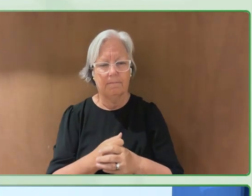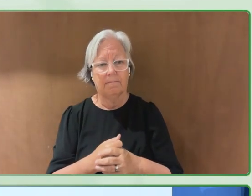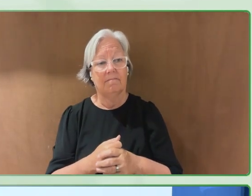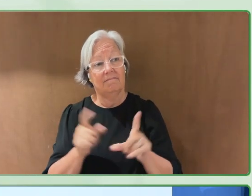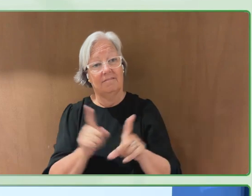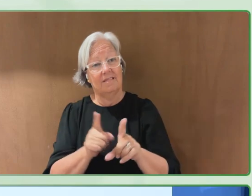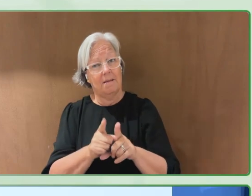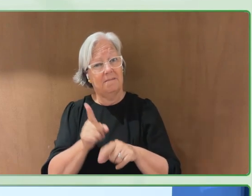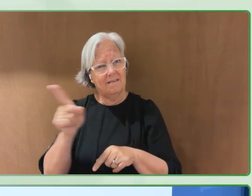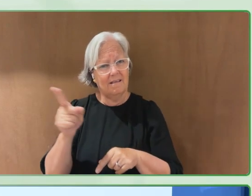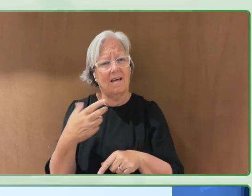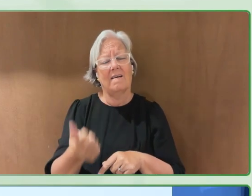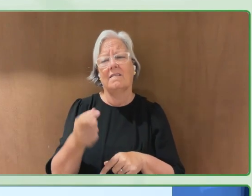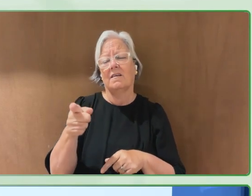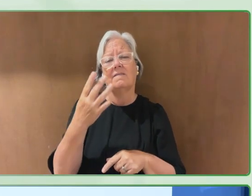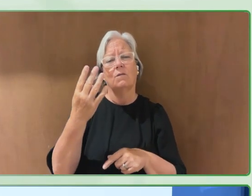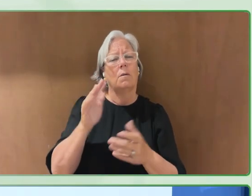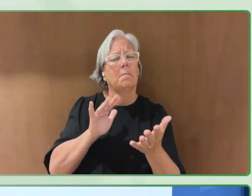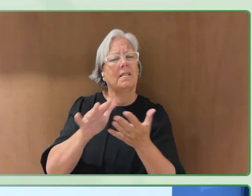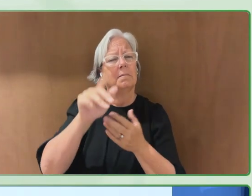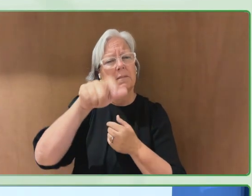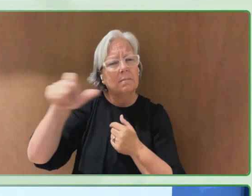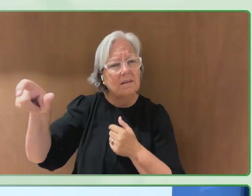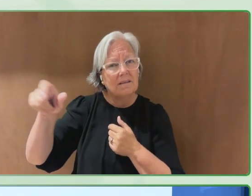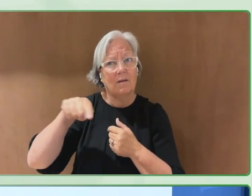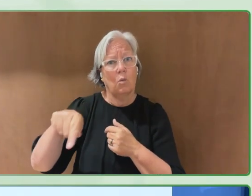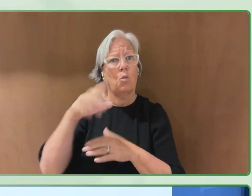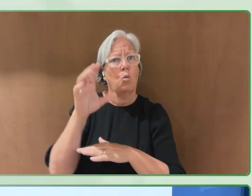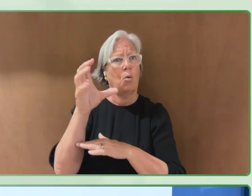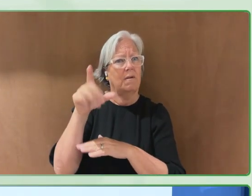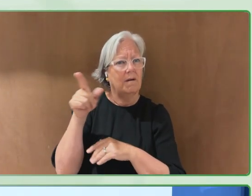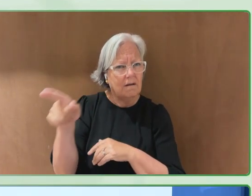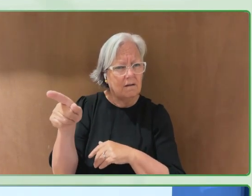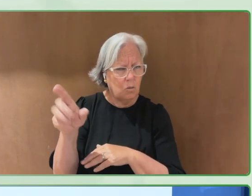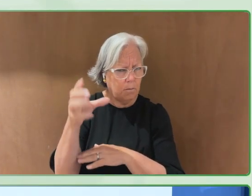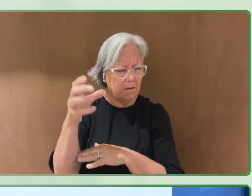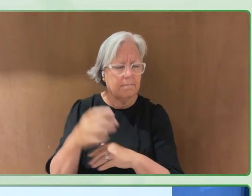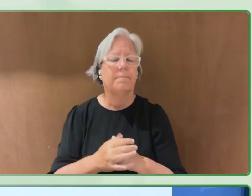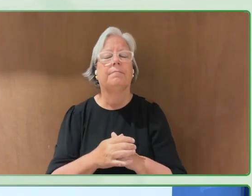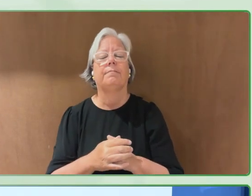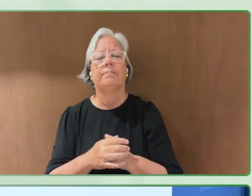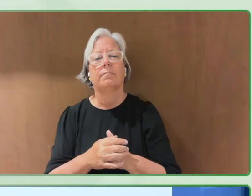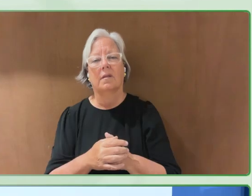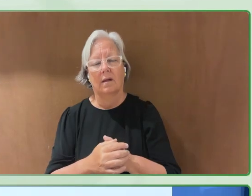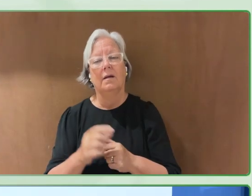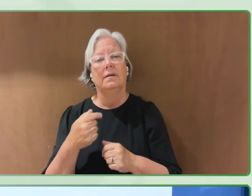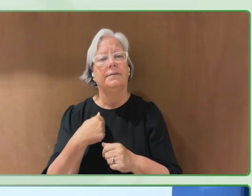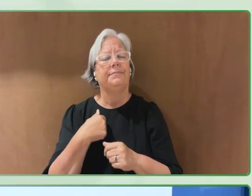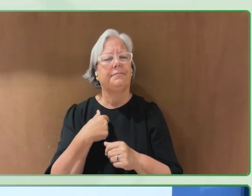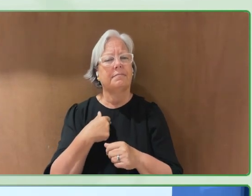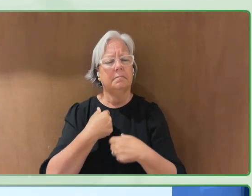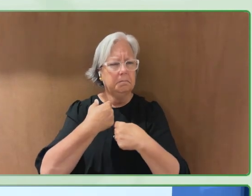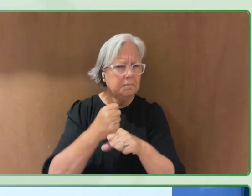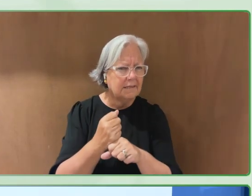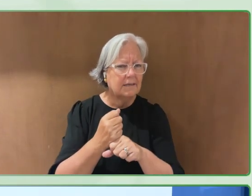of persons with disability just in Colombia. We created, and you know, most